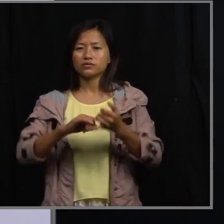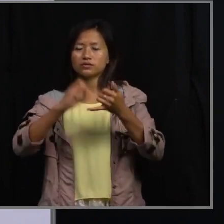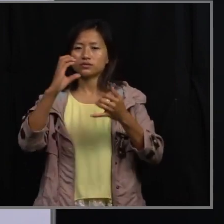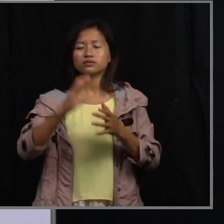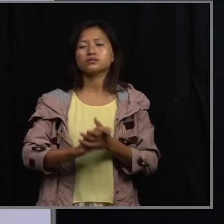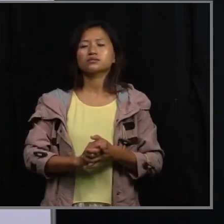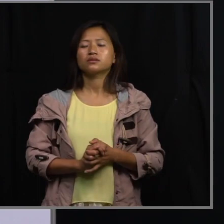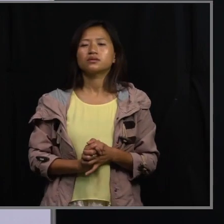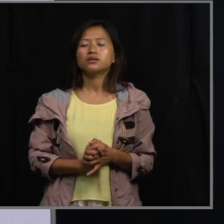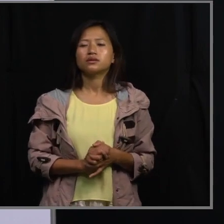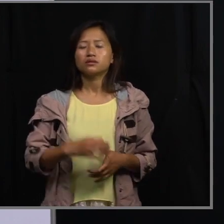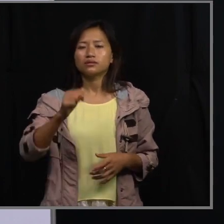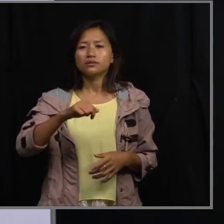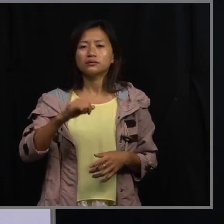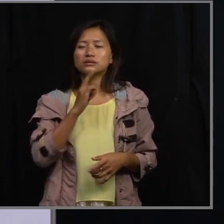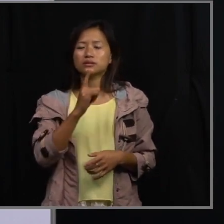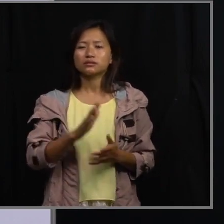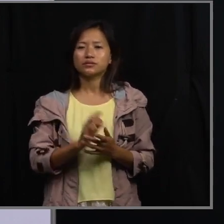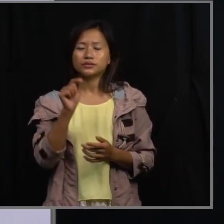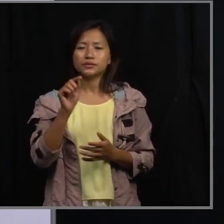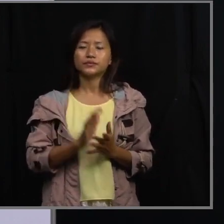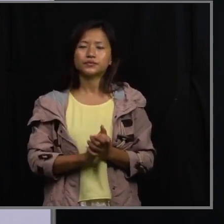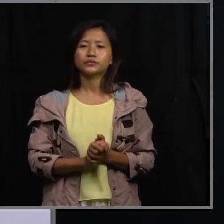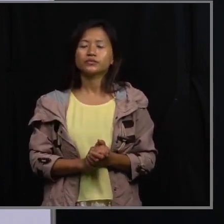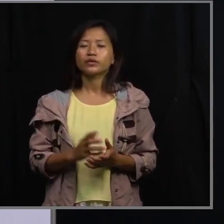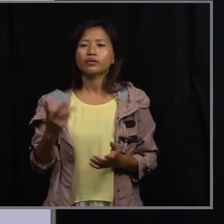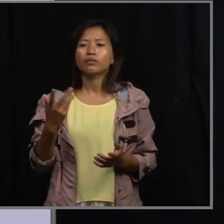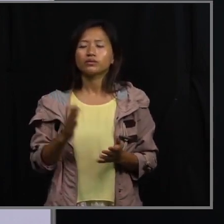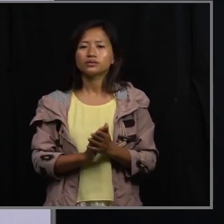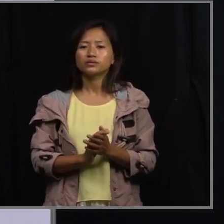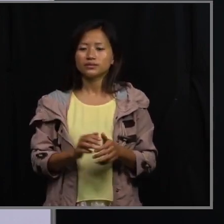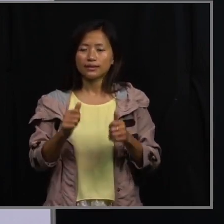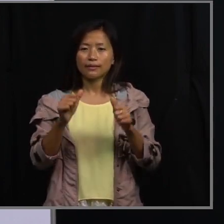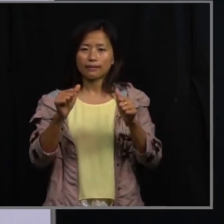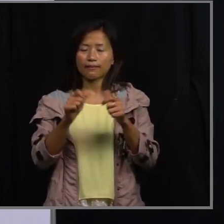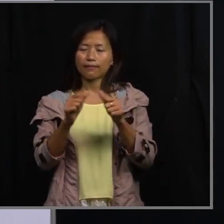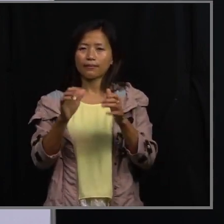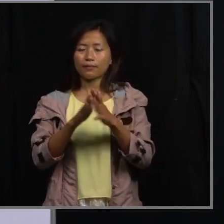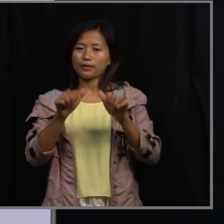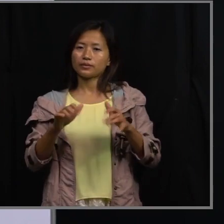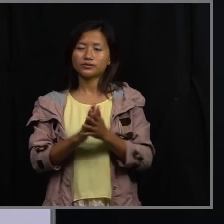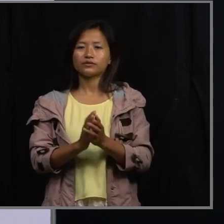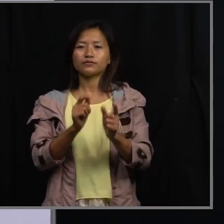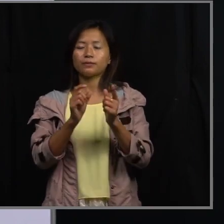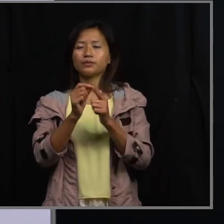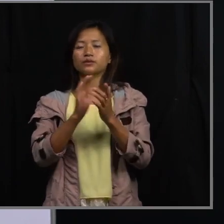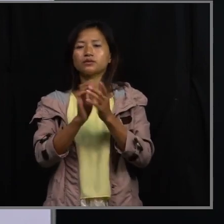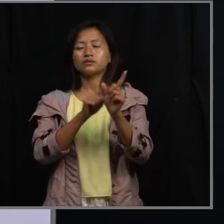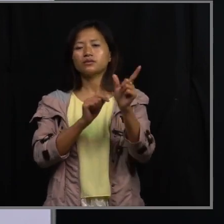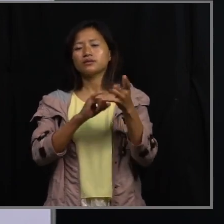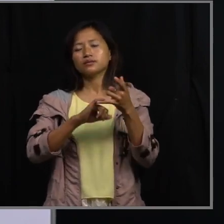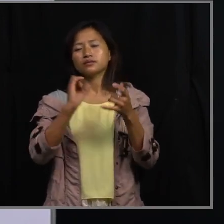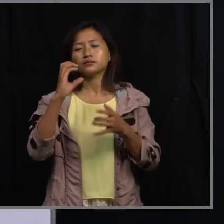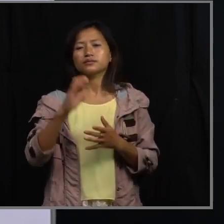right? And now, so I'll tell you what is the range of physics, what is the ability of physics, okay, range of physics.